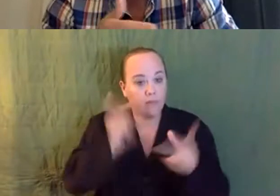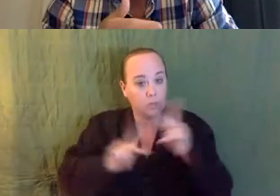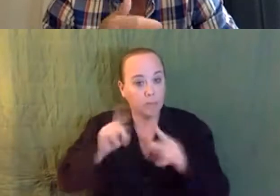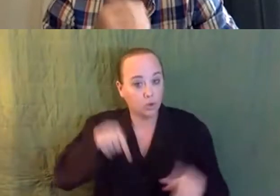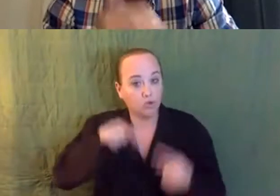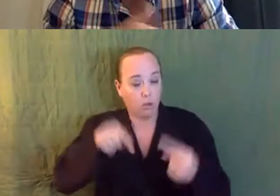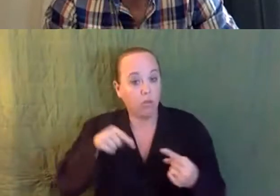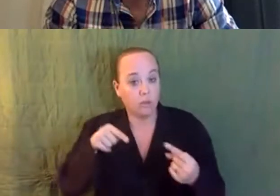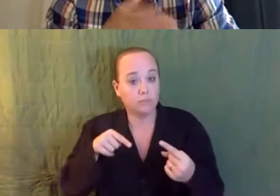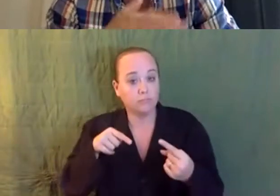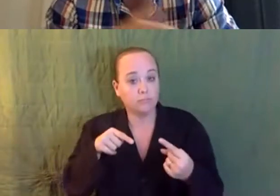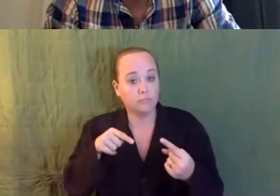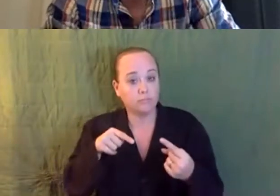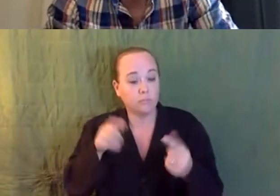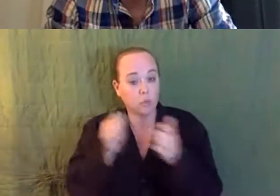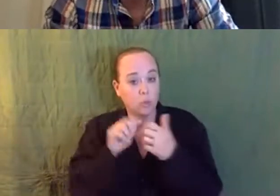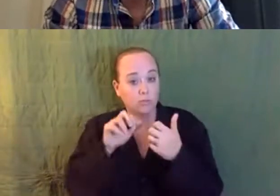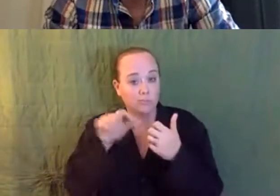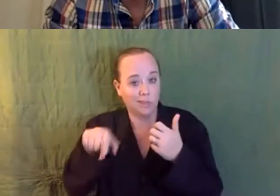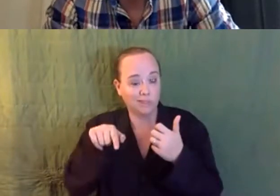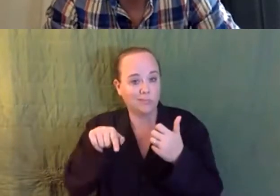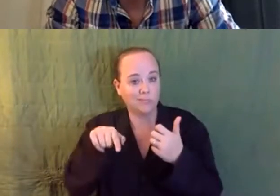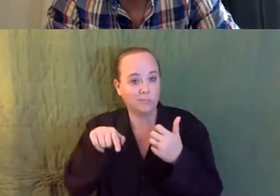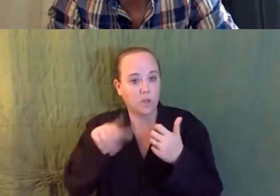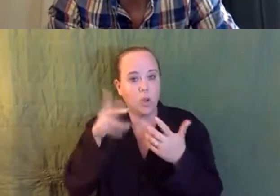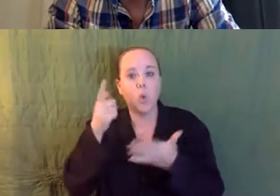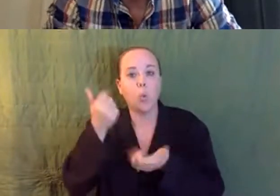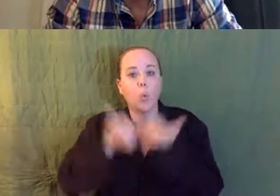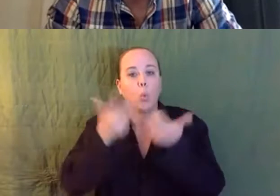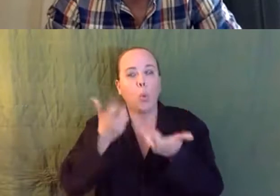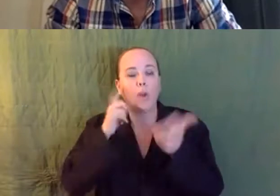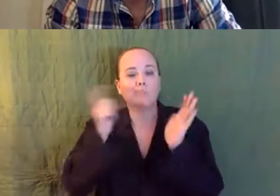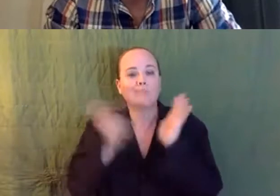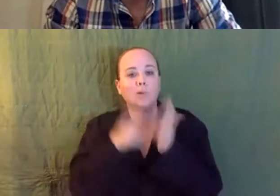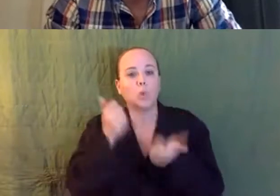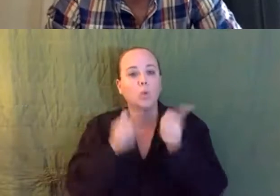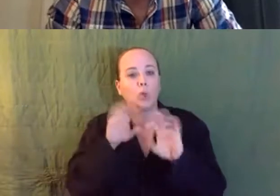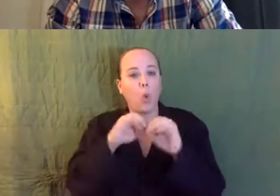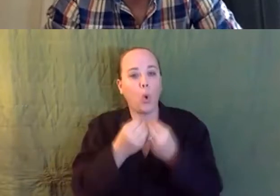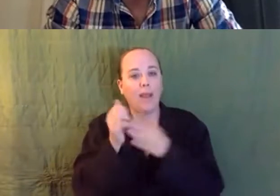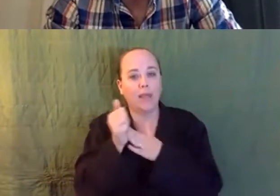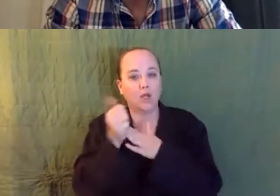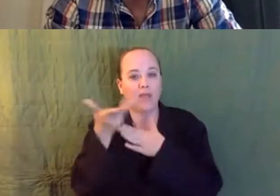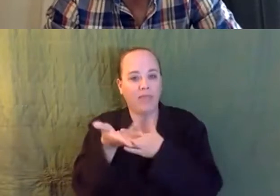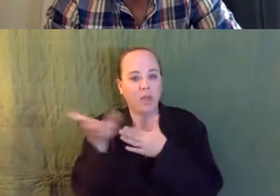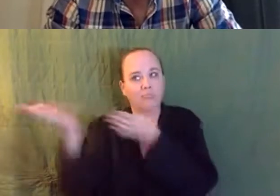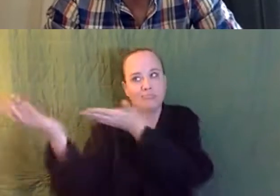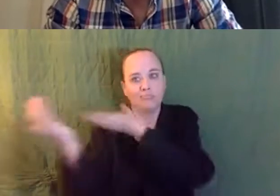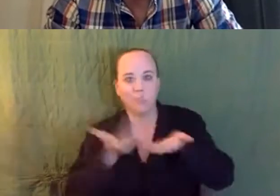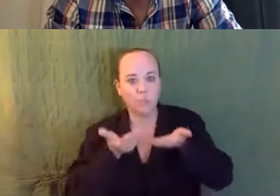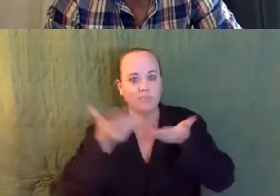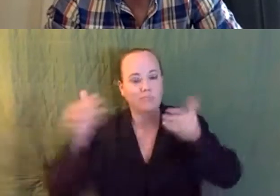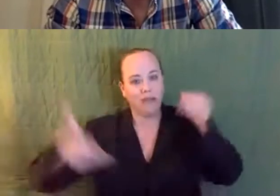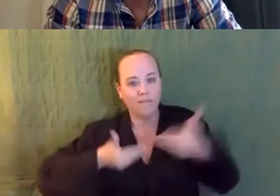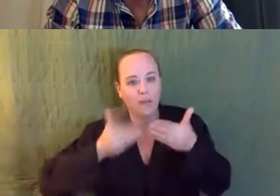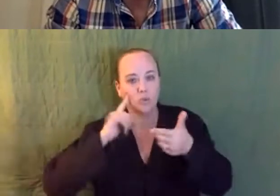struggling with this issue, I definitely want to see what organizations and organization leaders are out there to bring them to the table and see